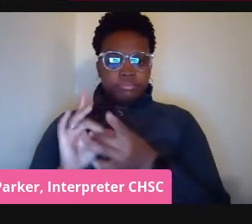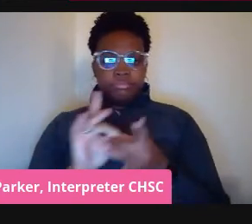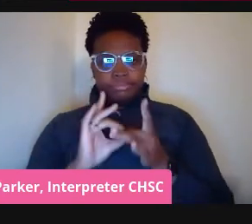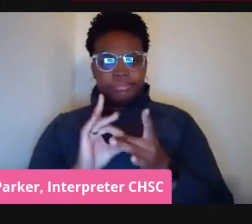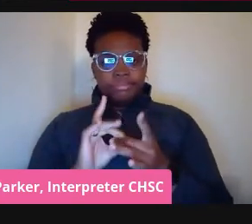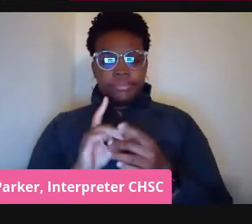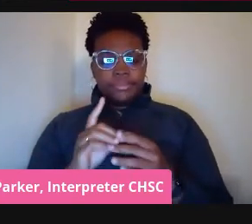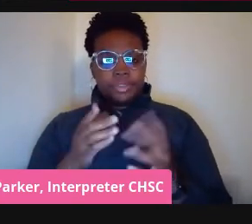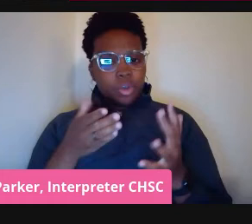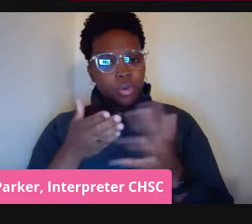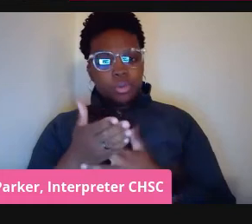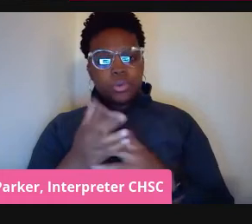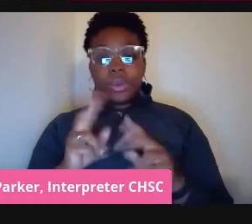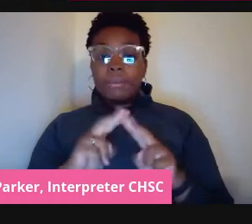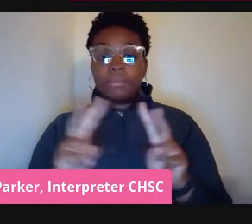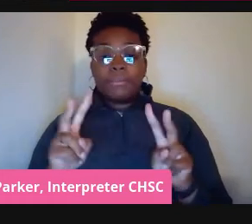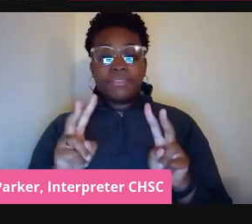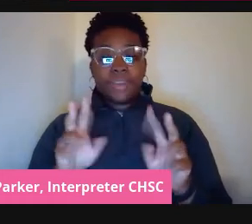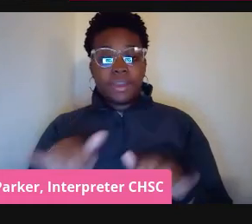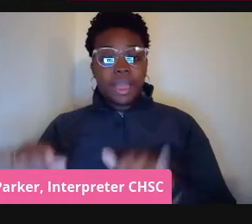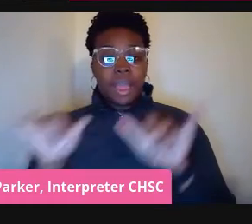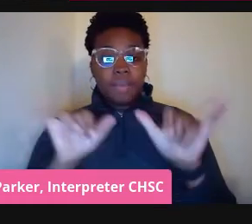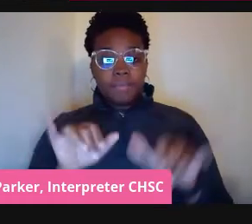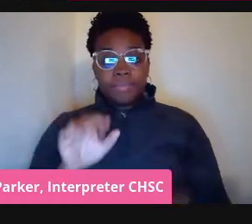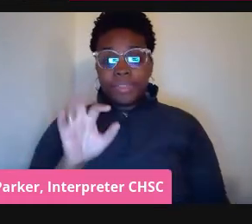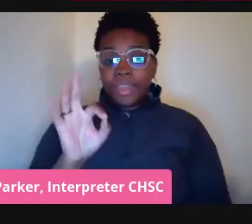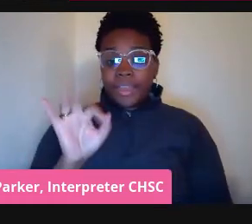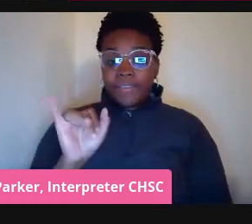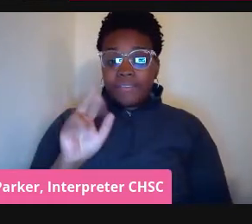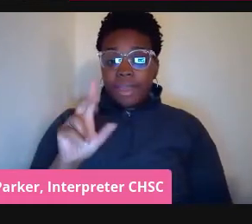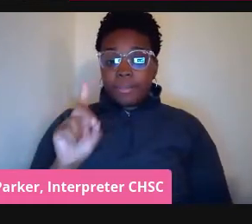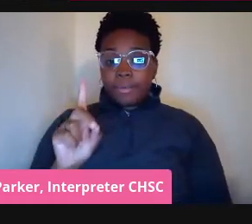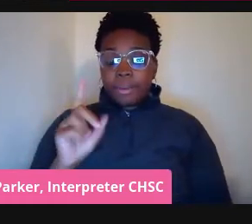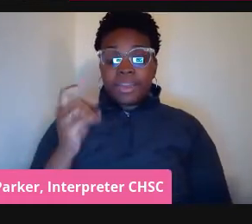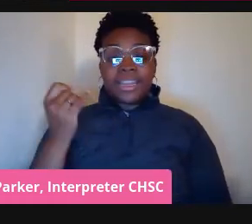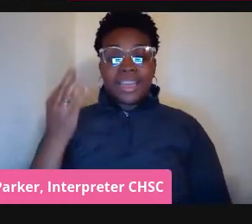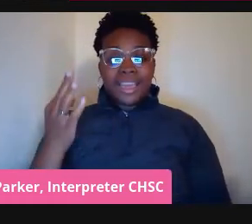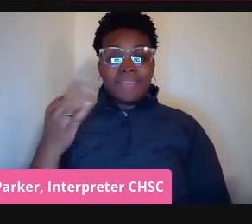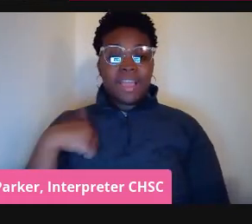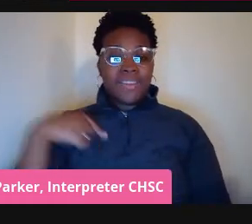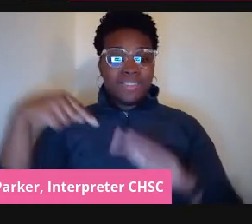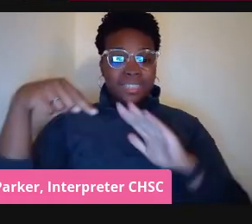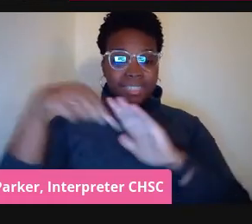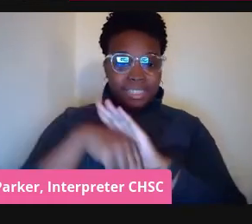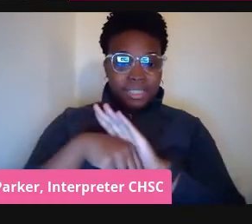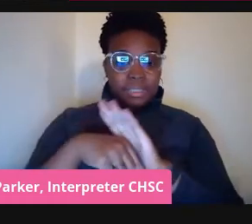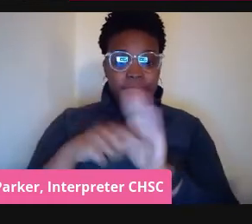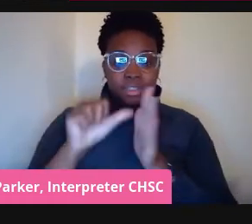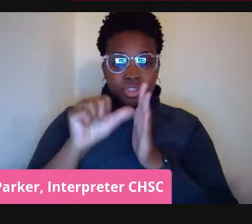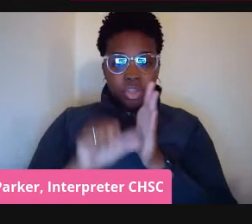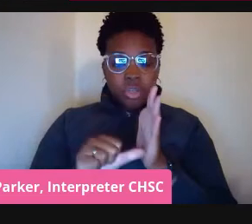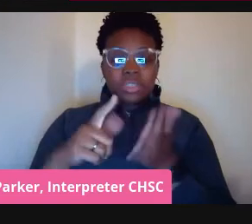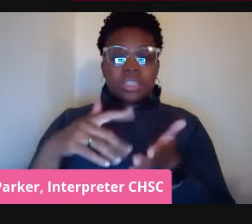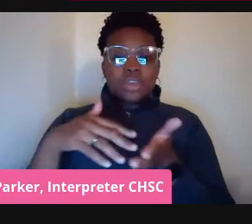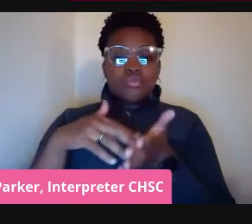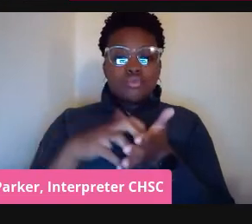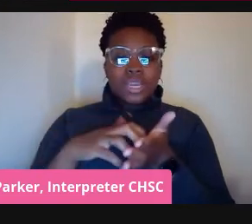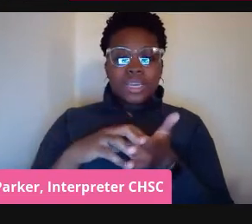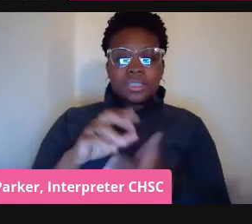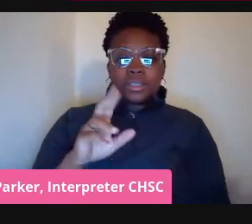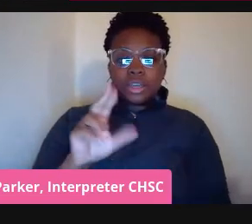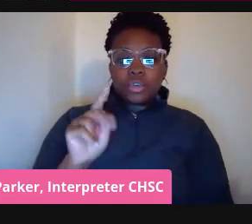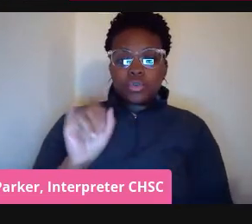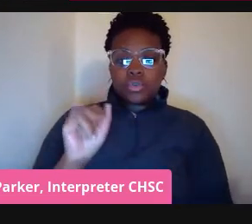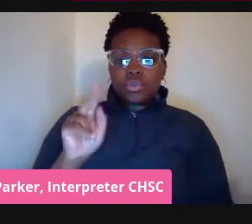common. Fibroids, especially if you have them treated with an invasive surgery, that weakens the uterine wall. If you've